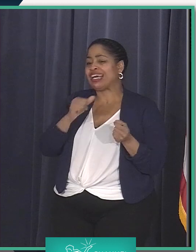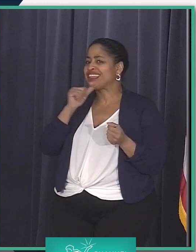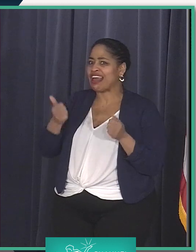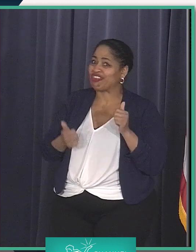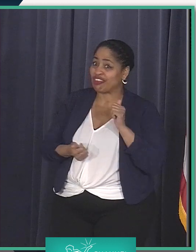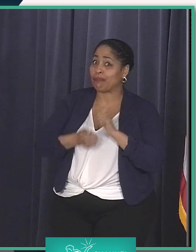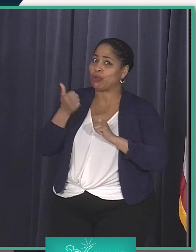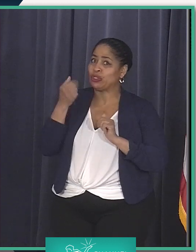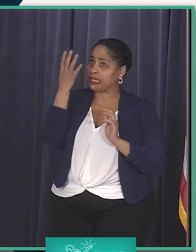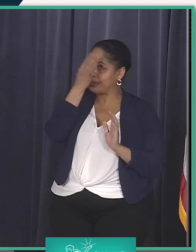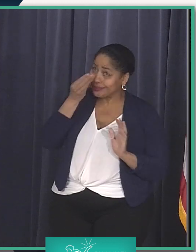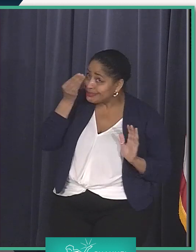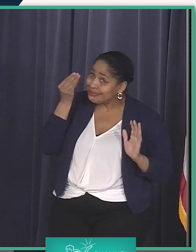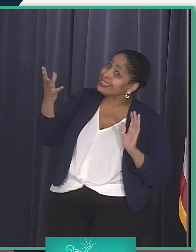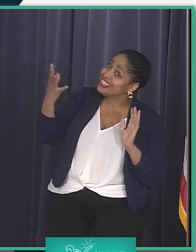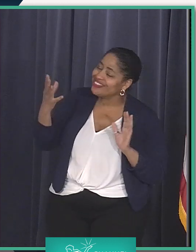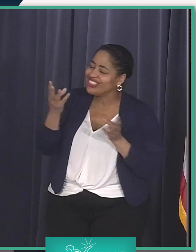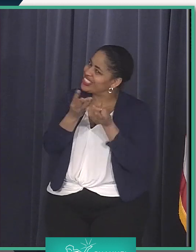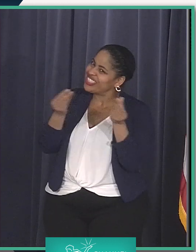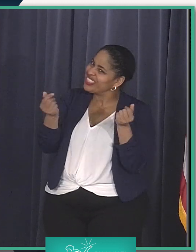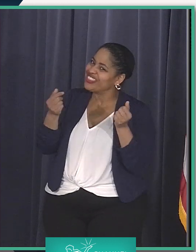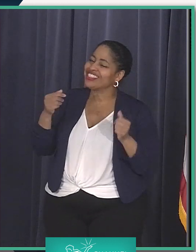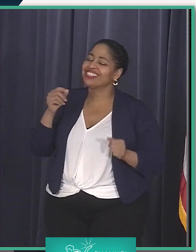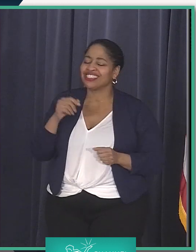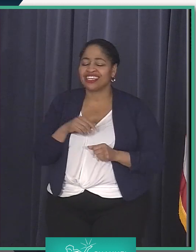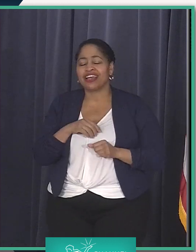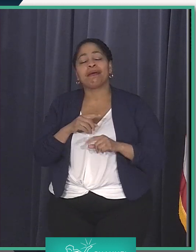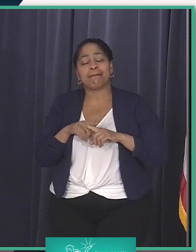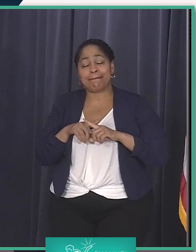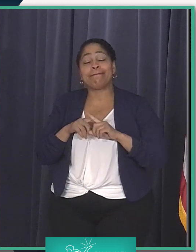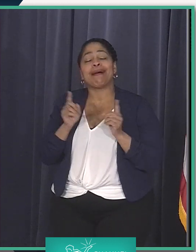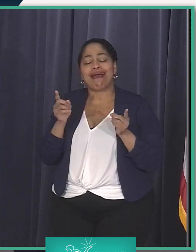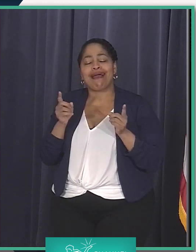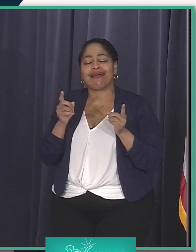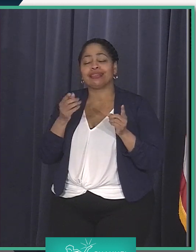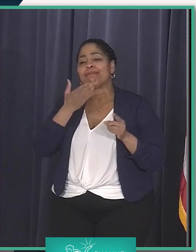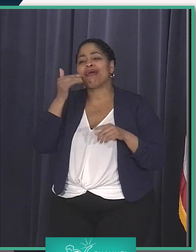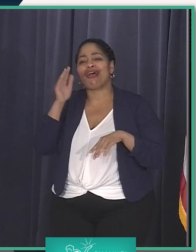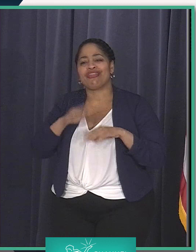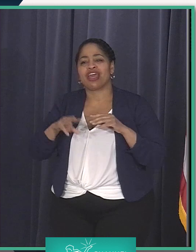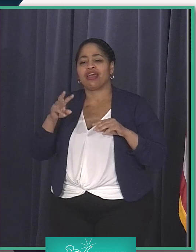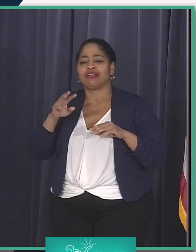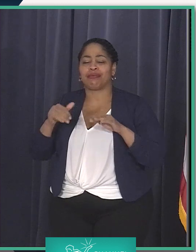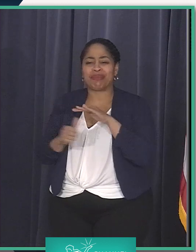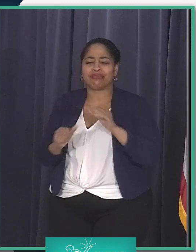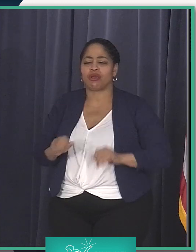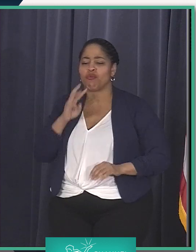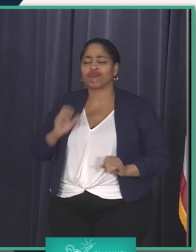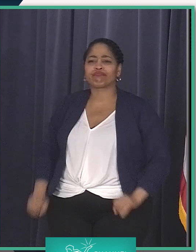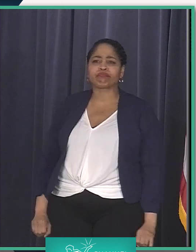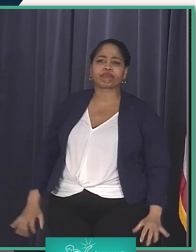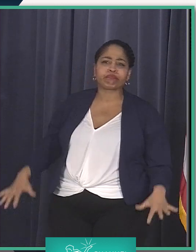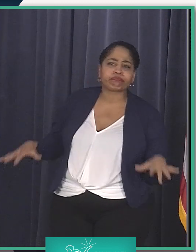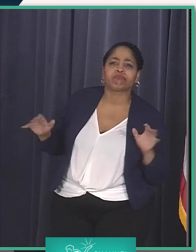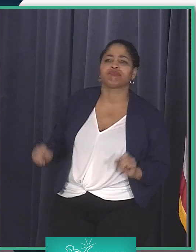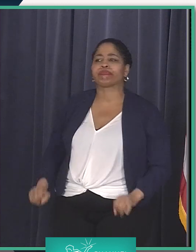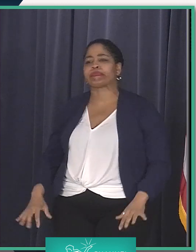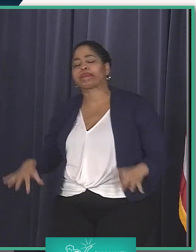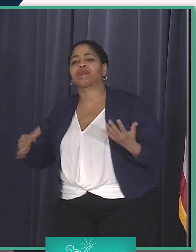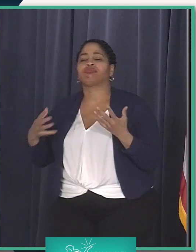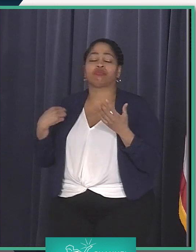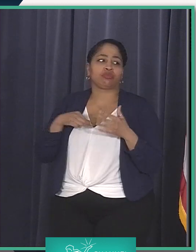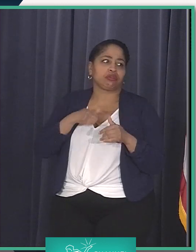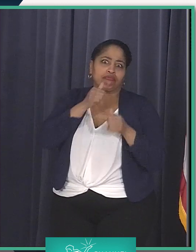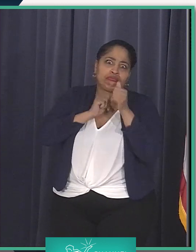most aesthetically pleasing solution to have a big orange tube, but it beats flooded basements, which is what we were